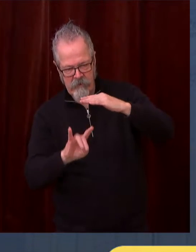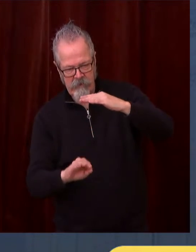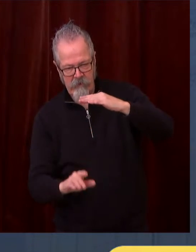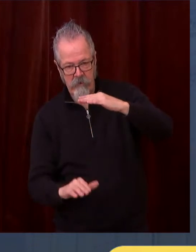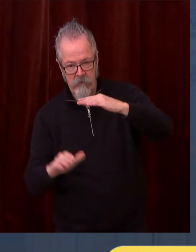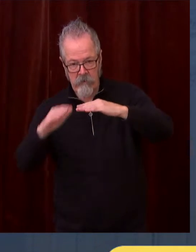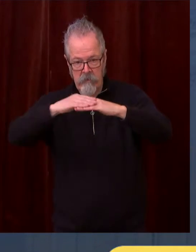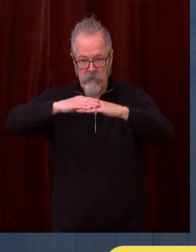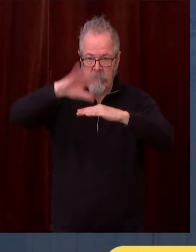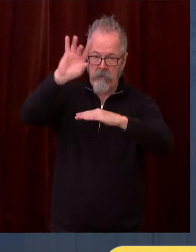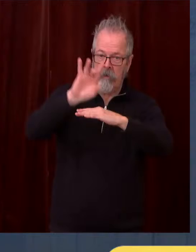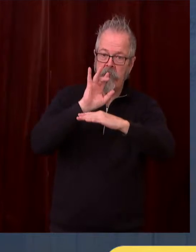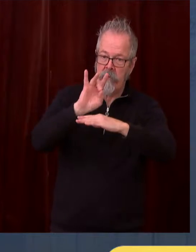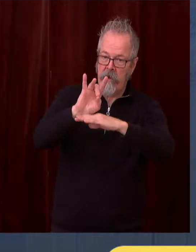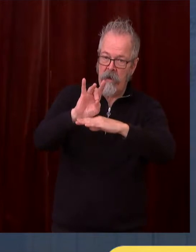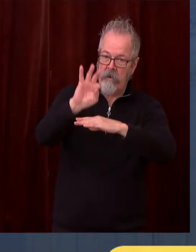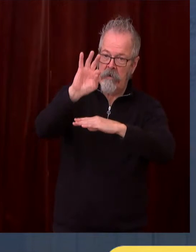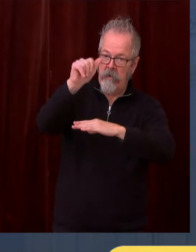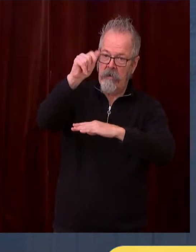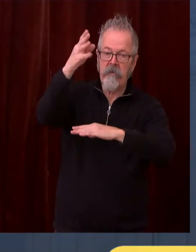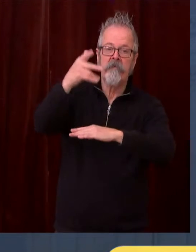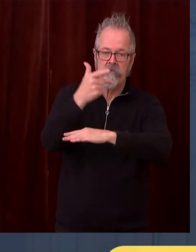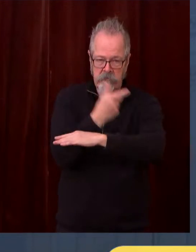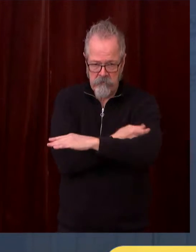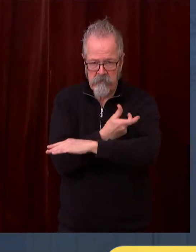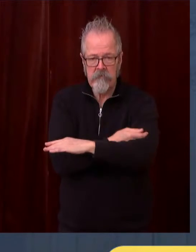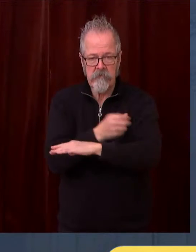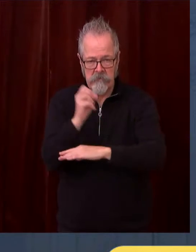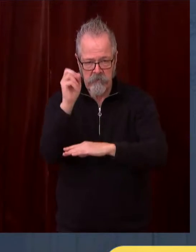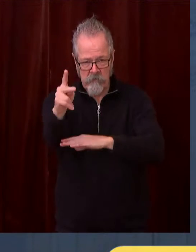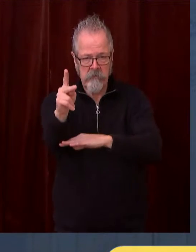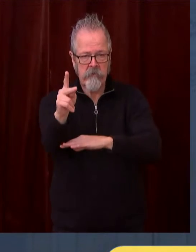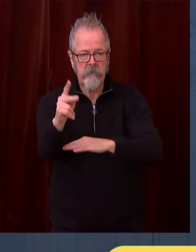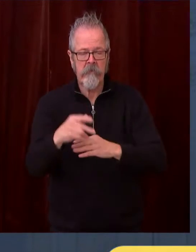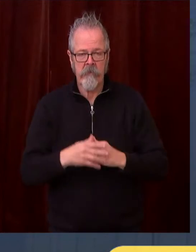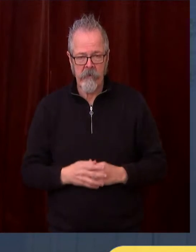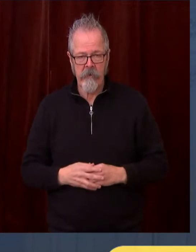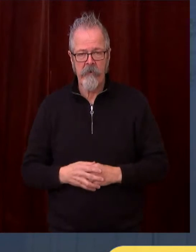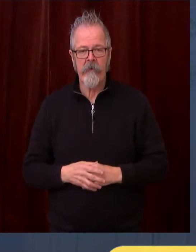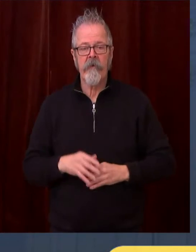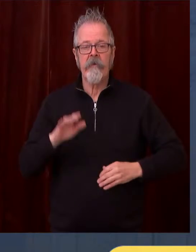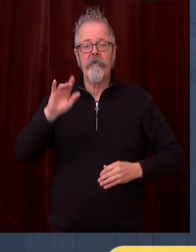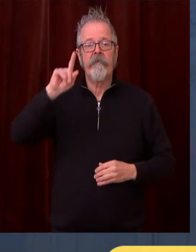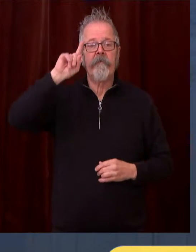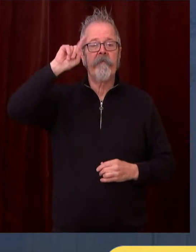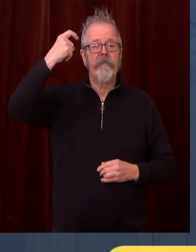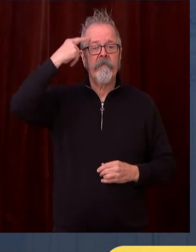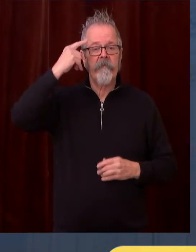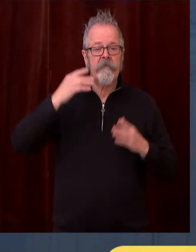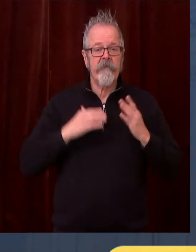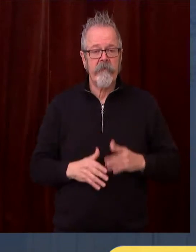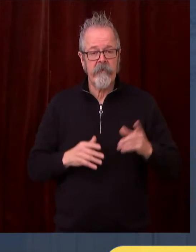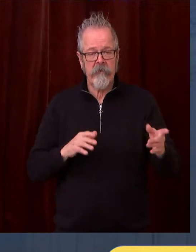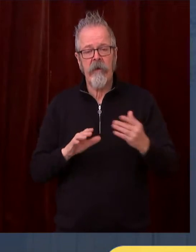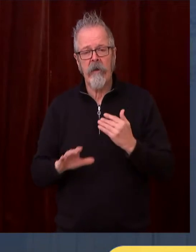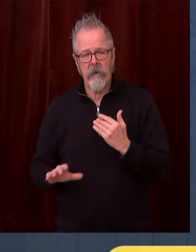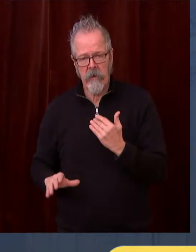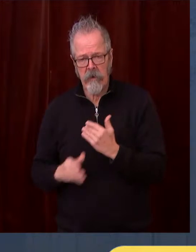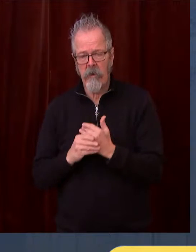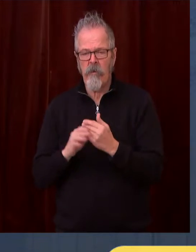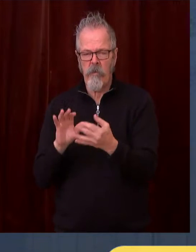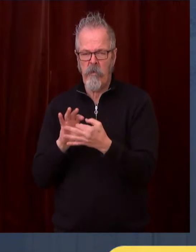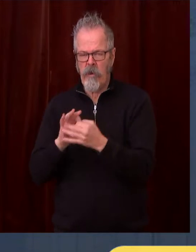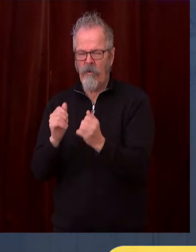impressed with is that the focus on equity in this investigation. And I think that it has